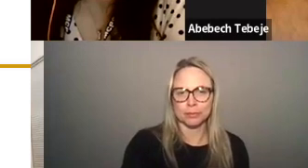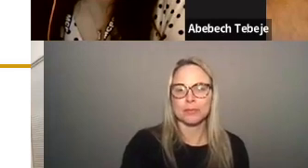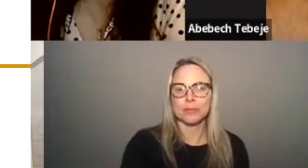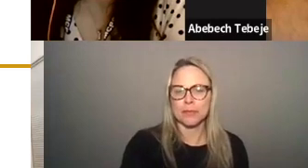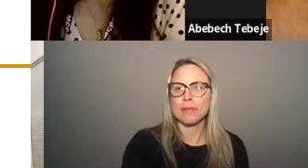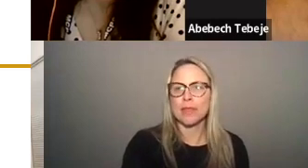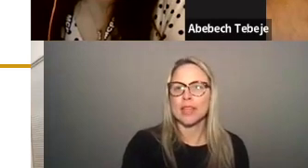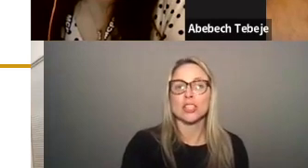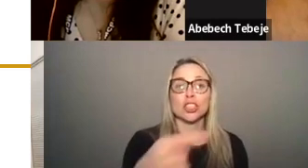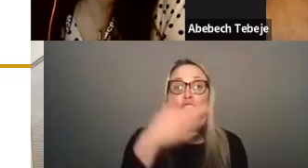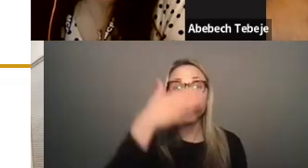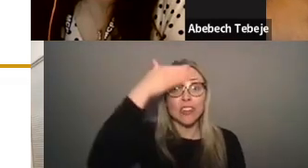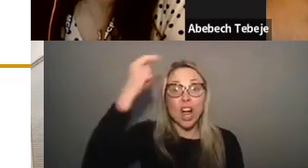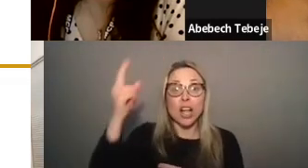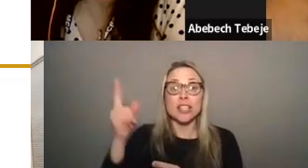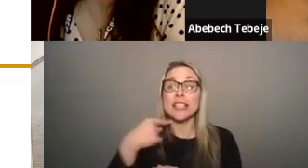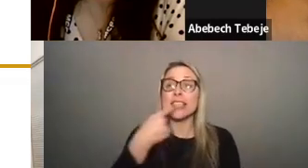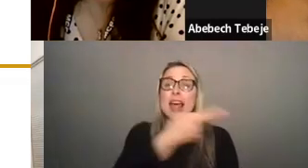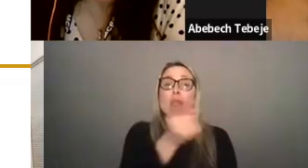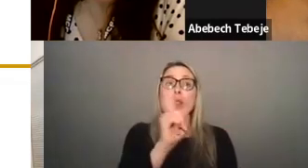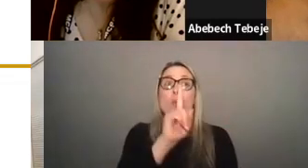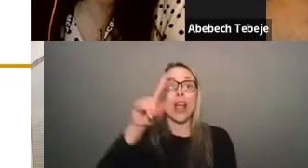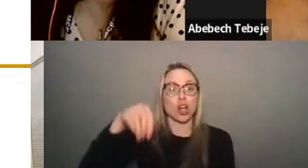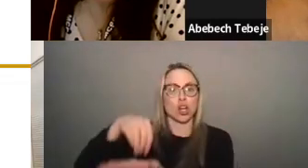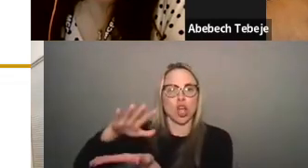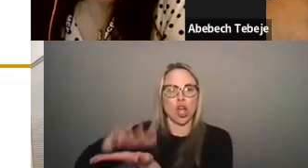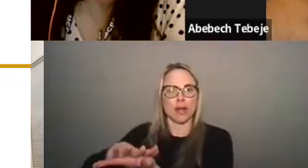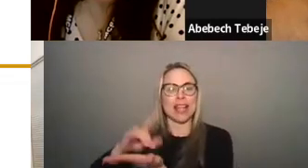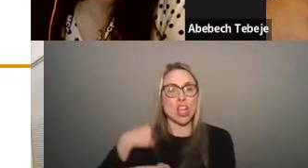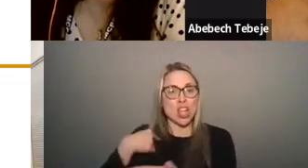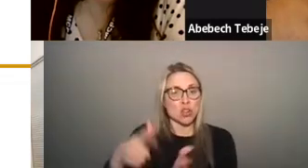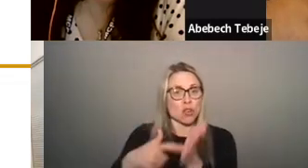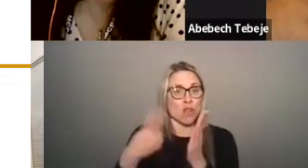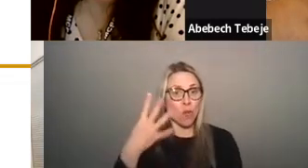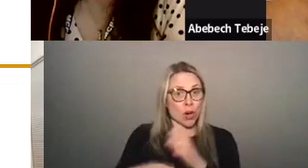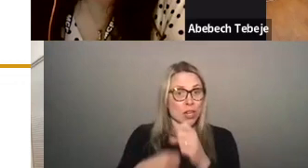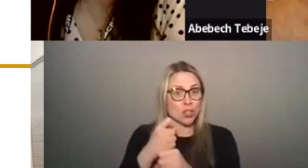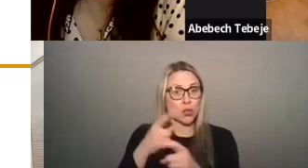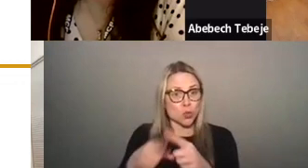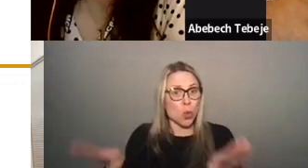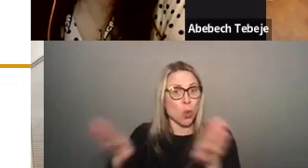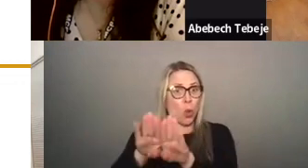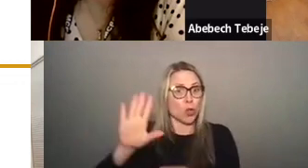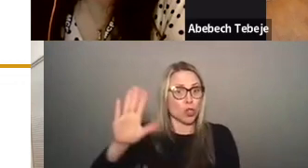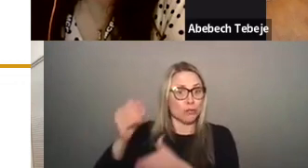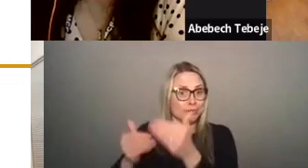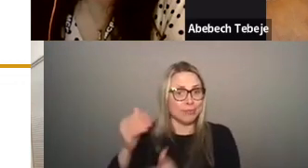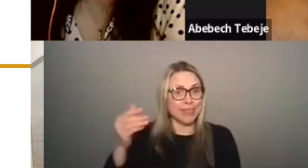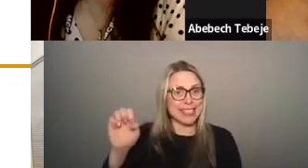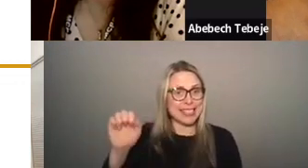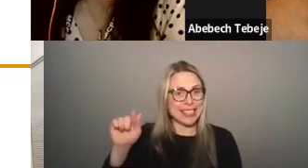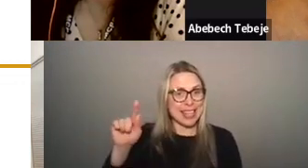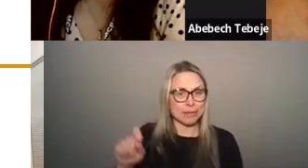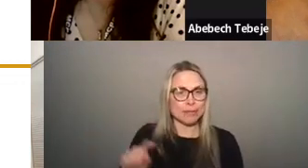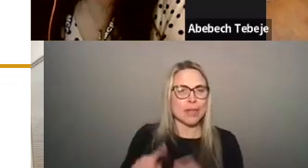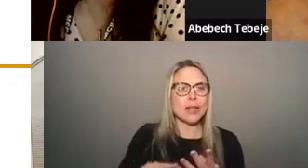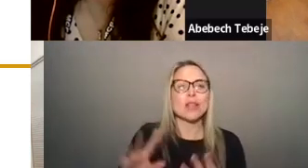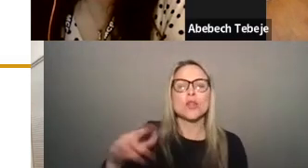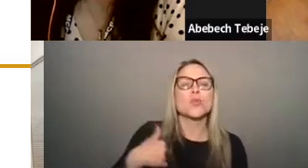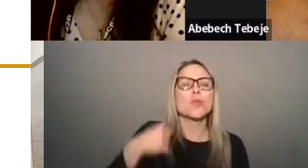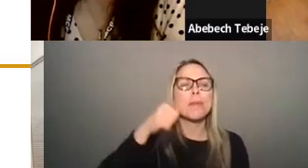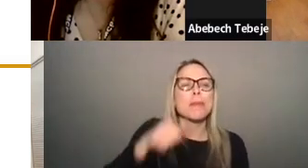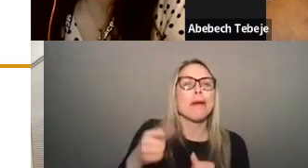it took 4 years to close her estate. And then, of course, we've all seen in the news, I don't know, a number of years